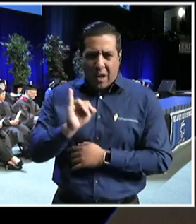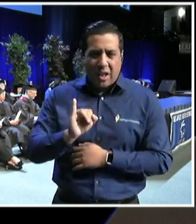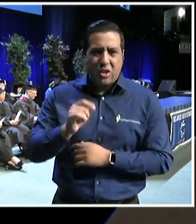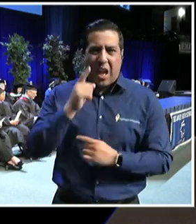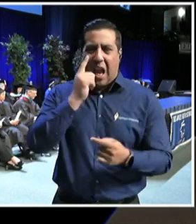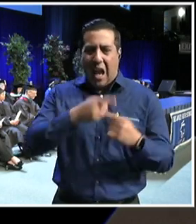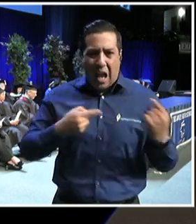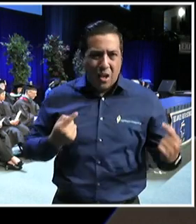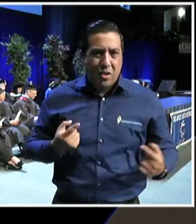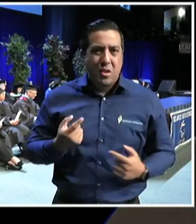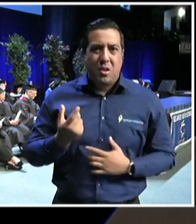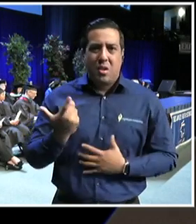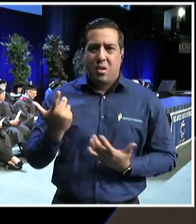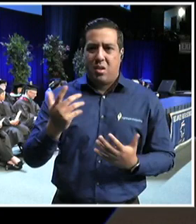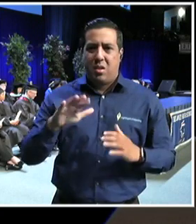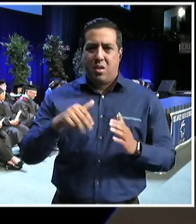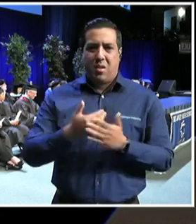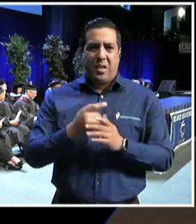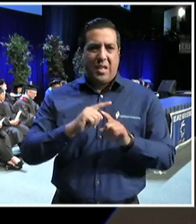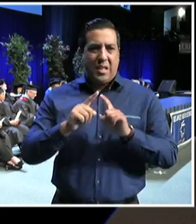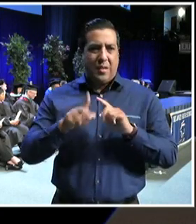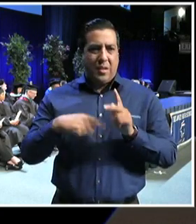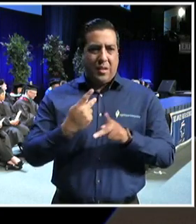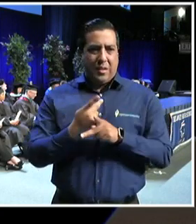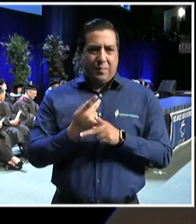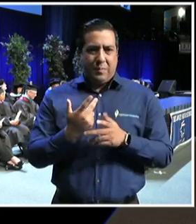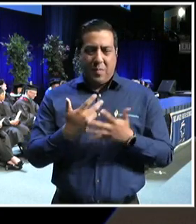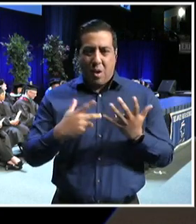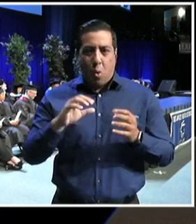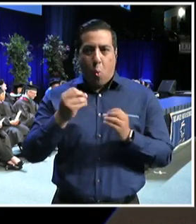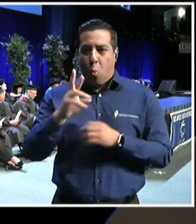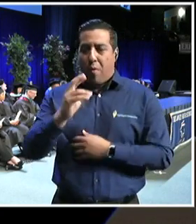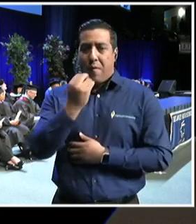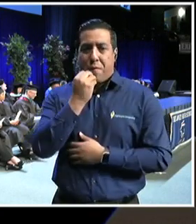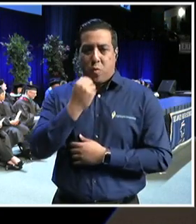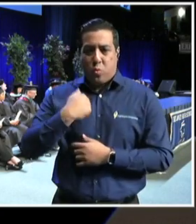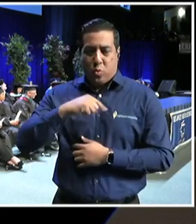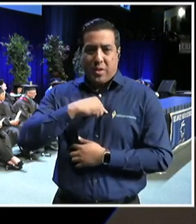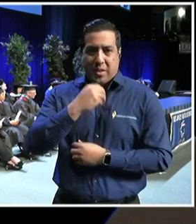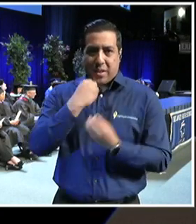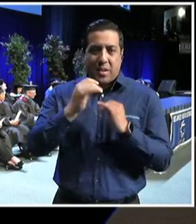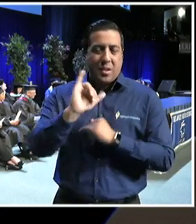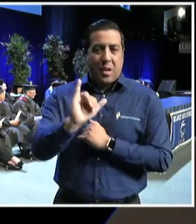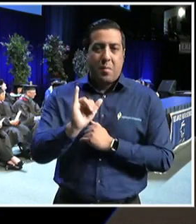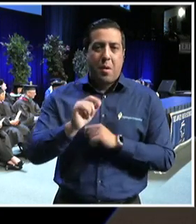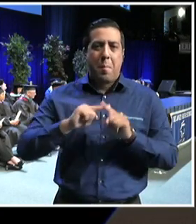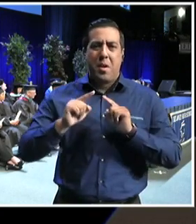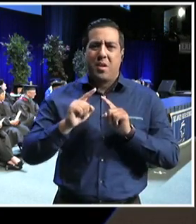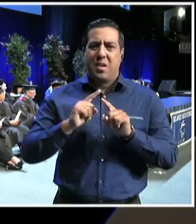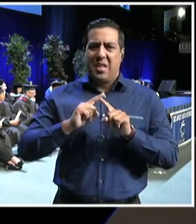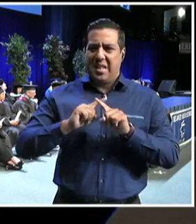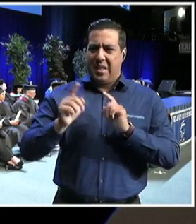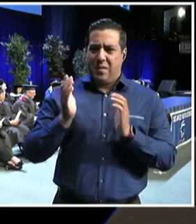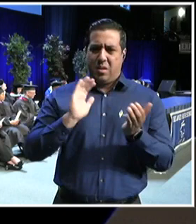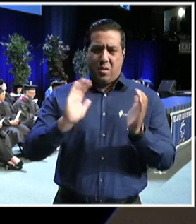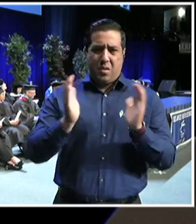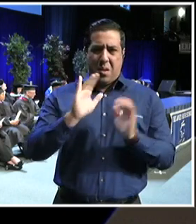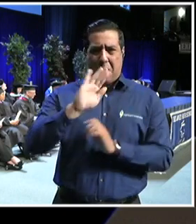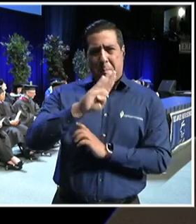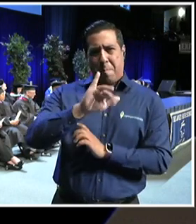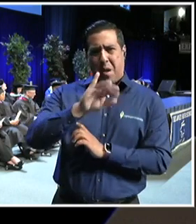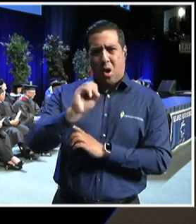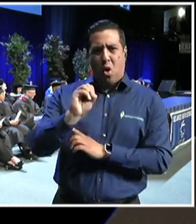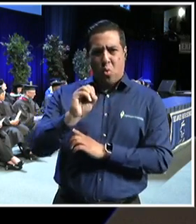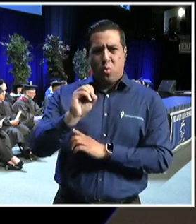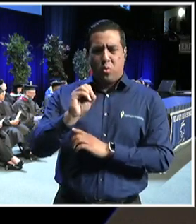allergies, cellular metabolism, and even the food we eat. The difference between the two biochemistry